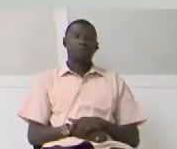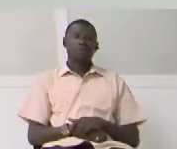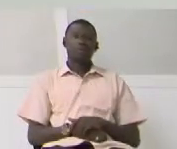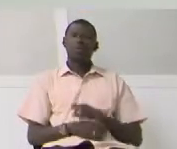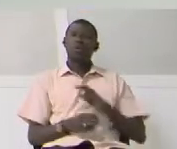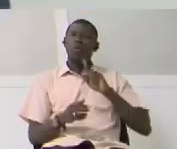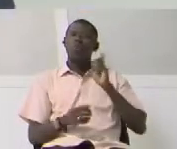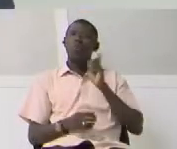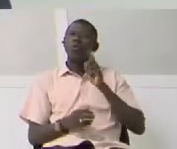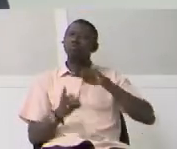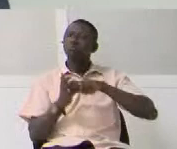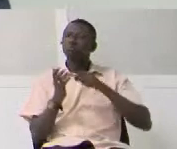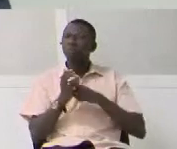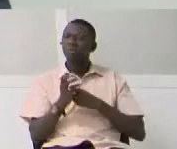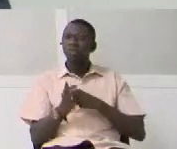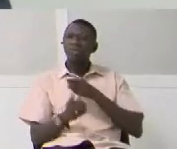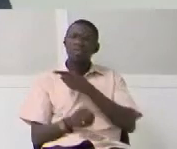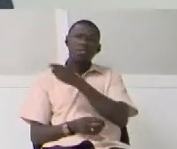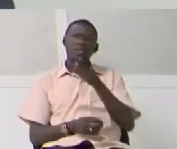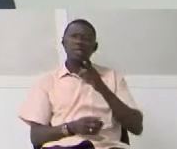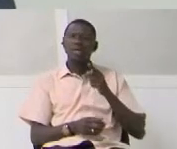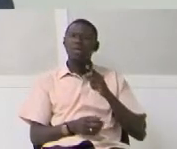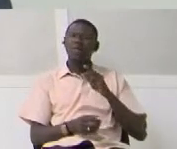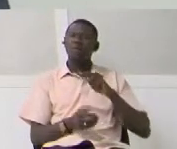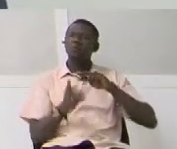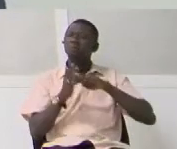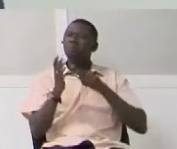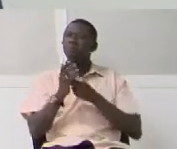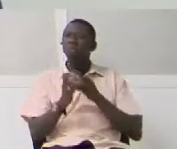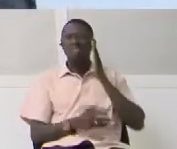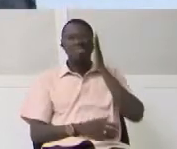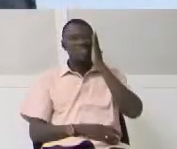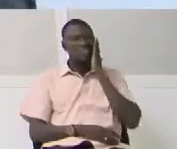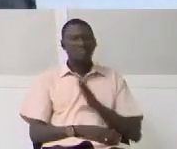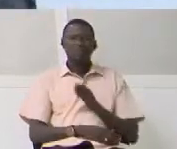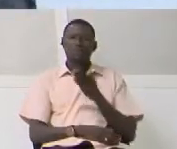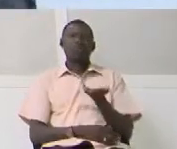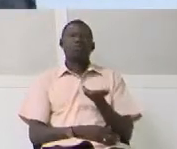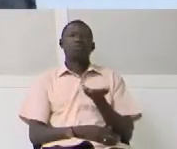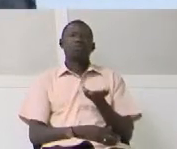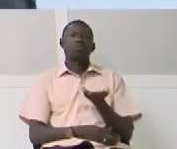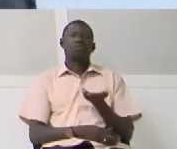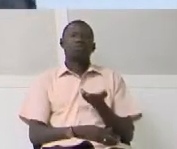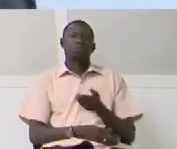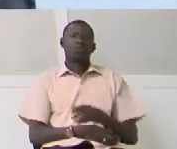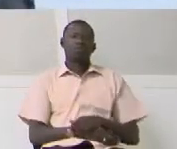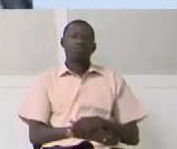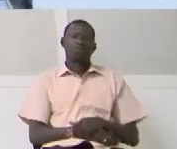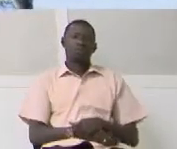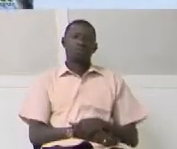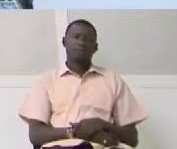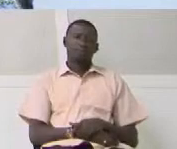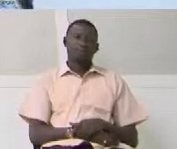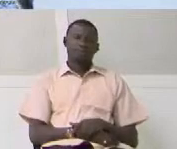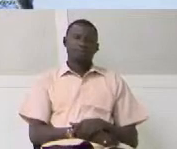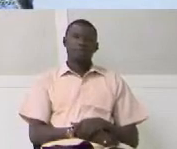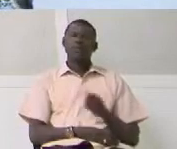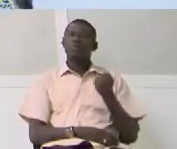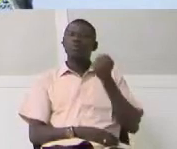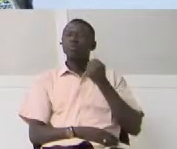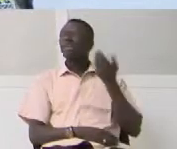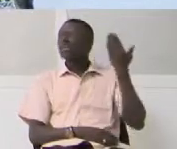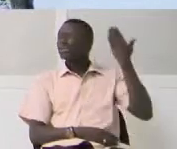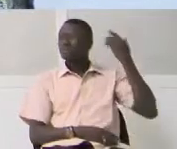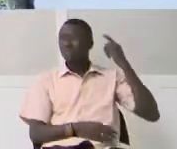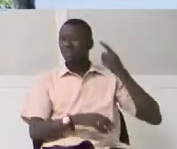business. So they mean serious business. Don't take it, Lolo. But there's no, because in the because in those